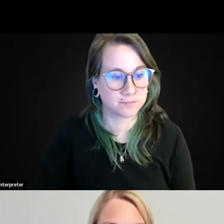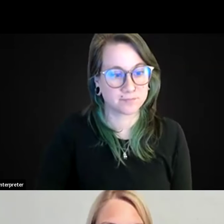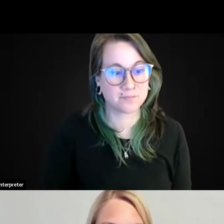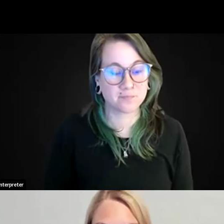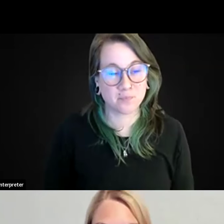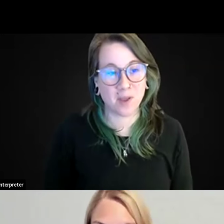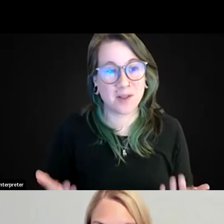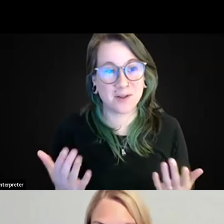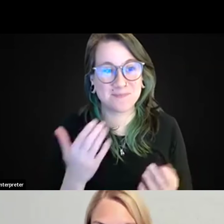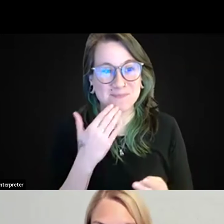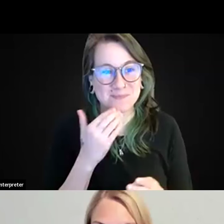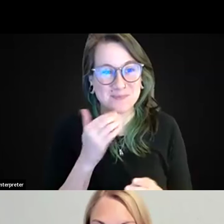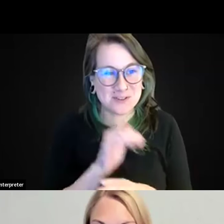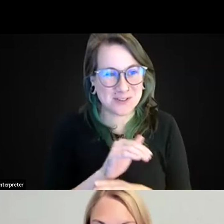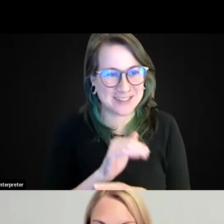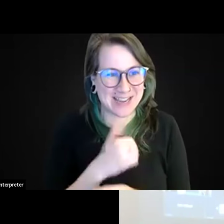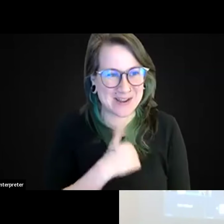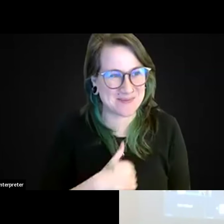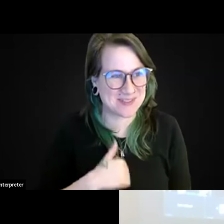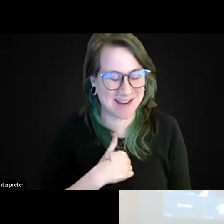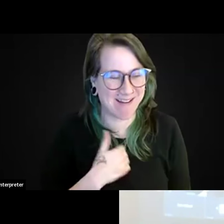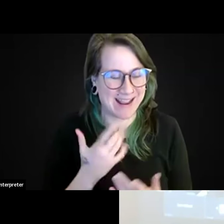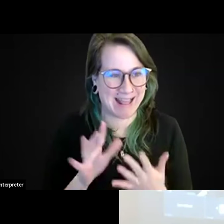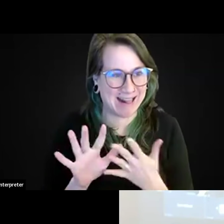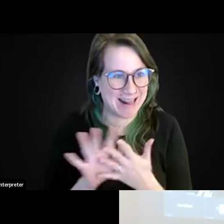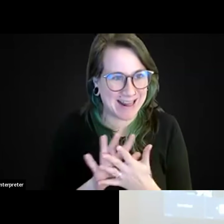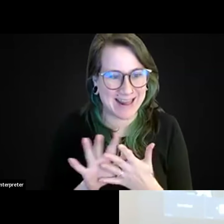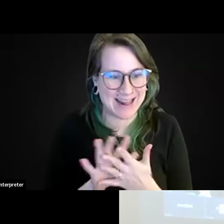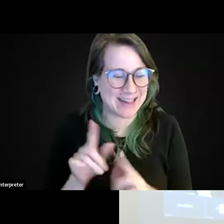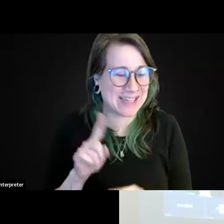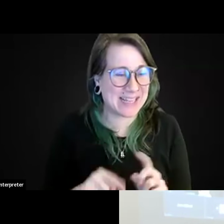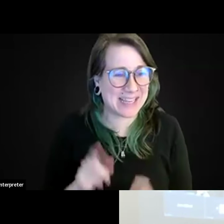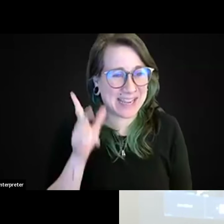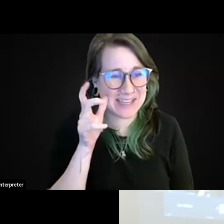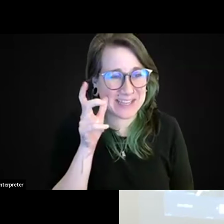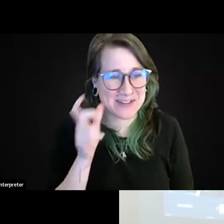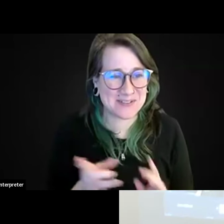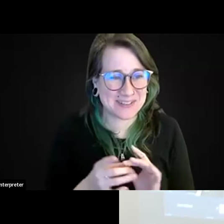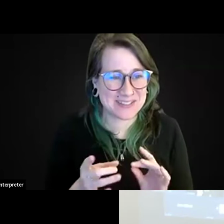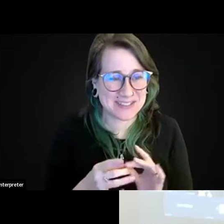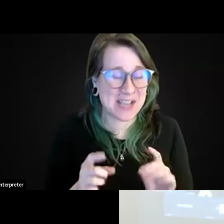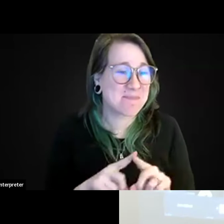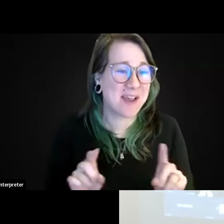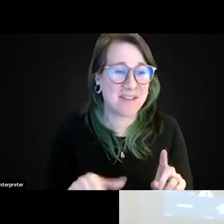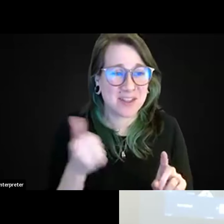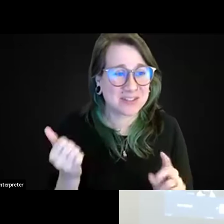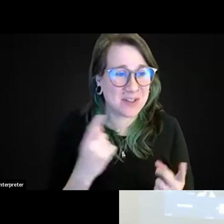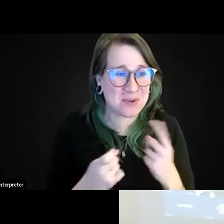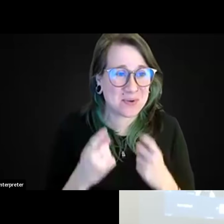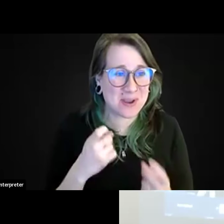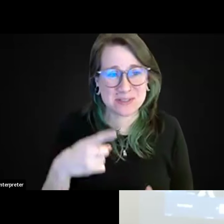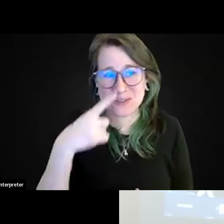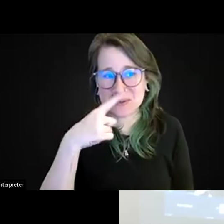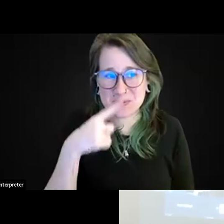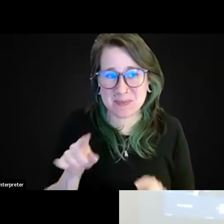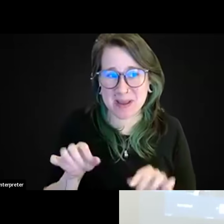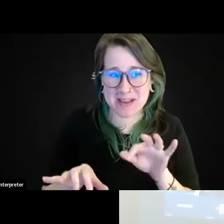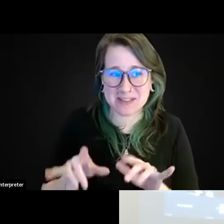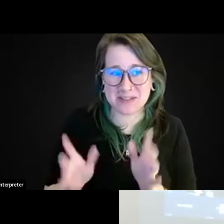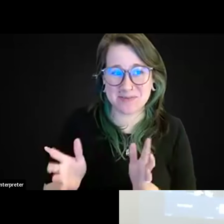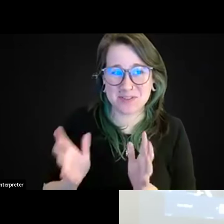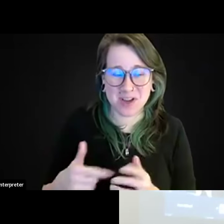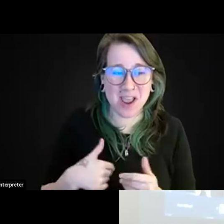Well, good night. I can't make out what someone is saying, what is being said. But if there's any other questions, if you all can drop them in the chat, and then